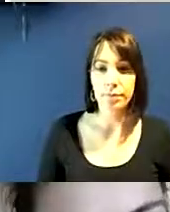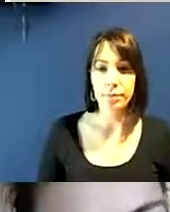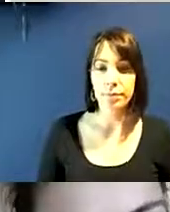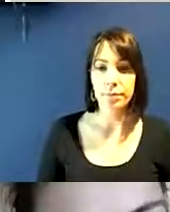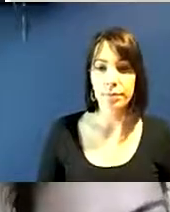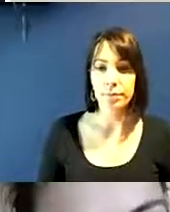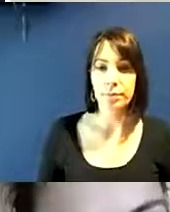Thank you.